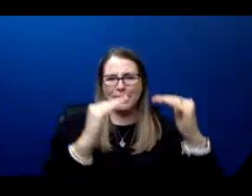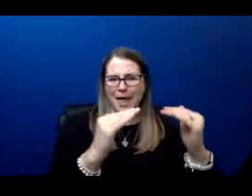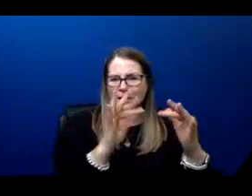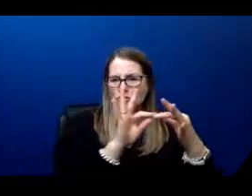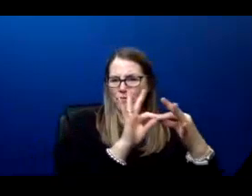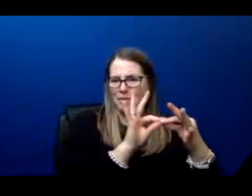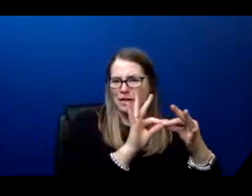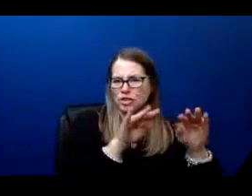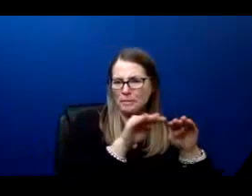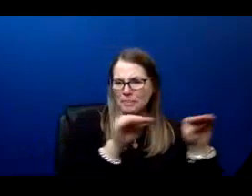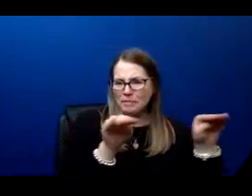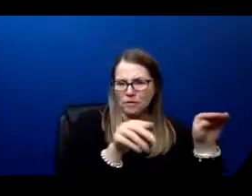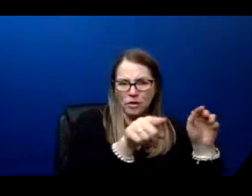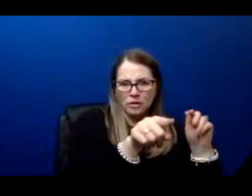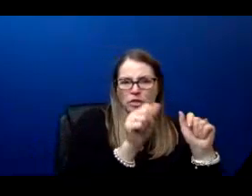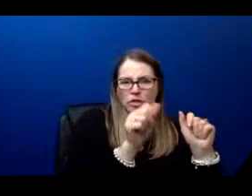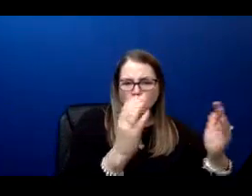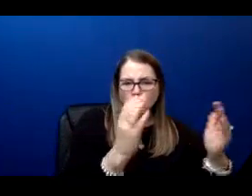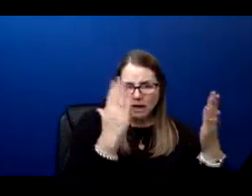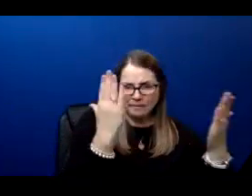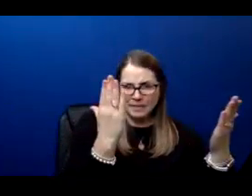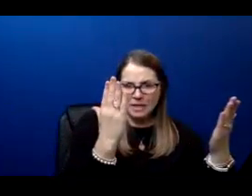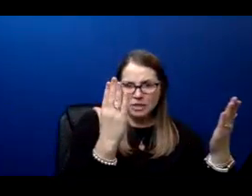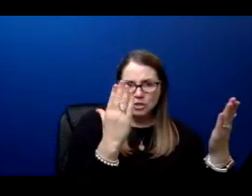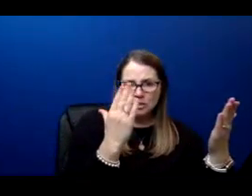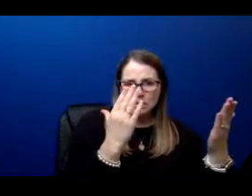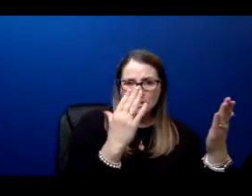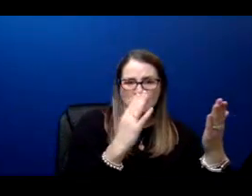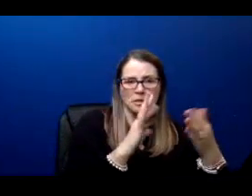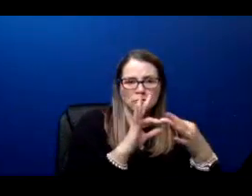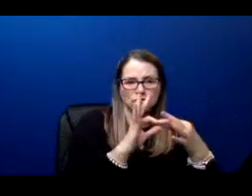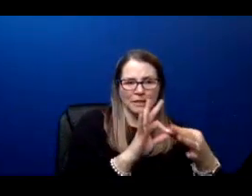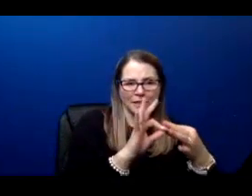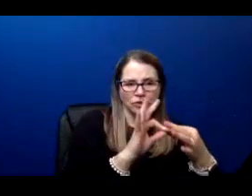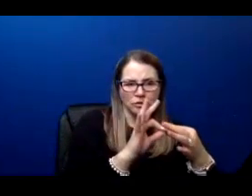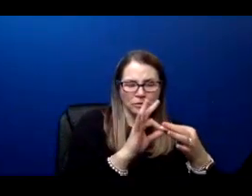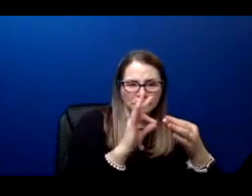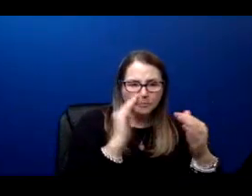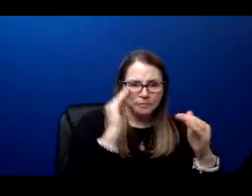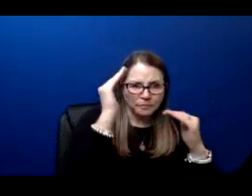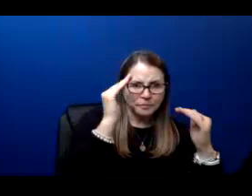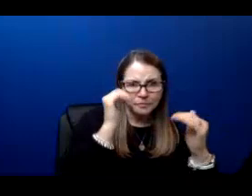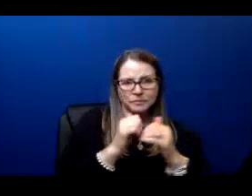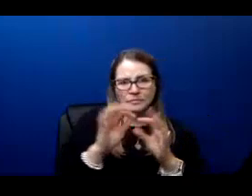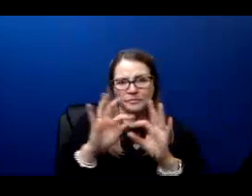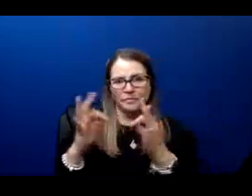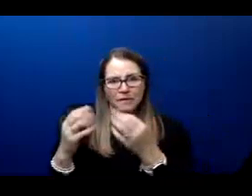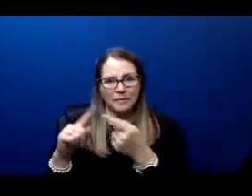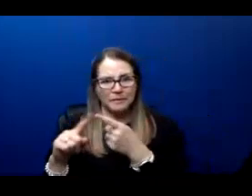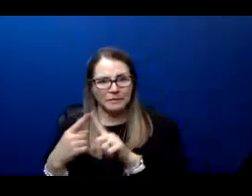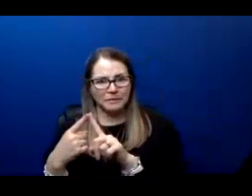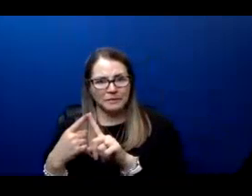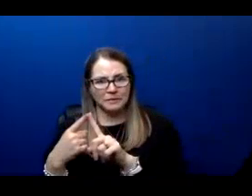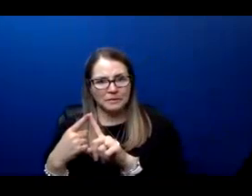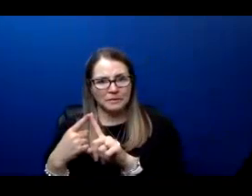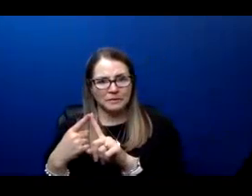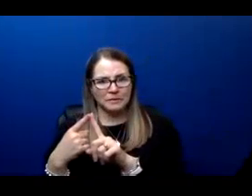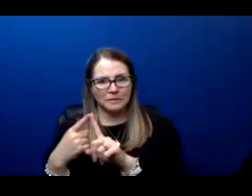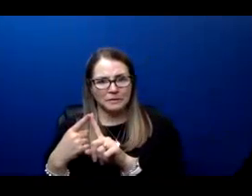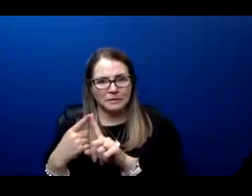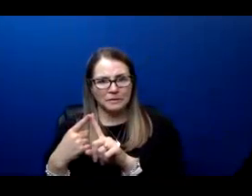are recommendations that focus on interpersonal relationships, such as those with family and friends. And I think that one of the